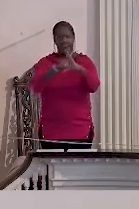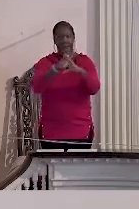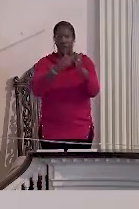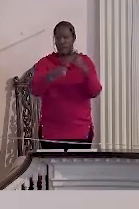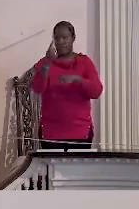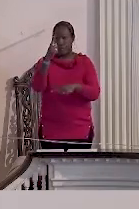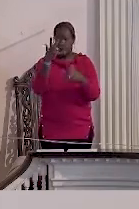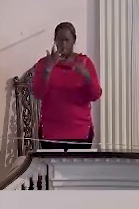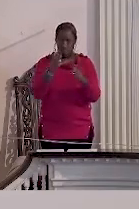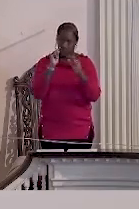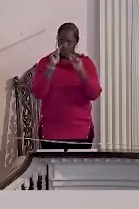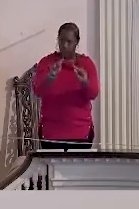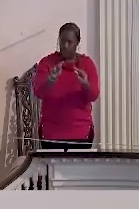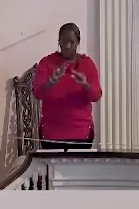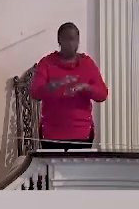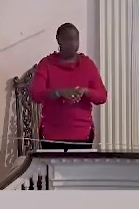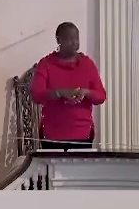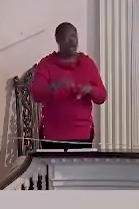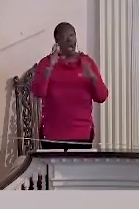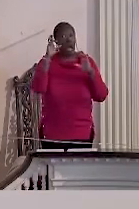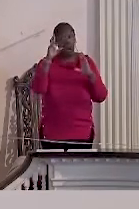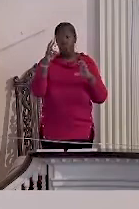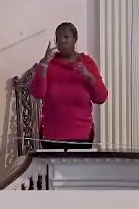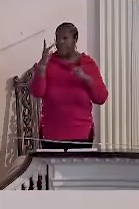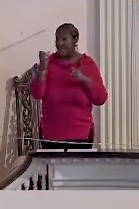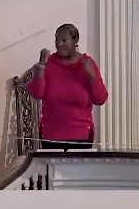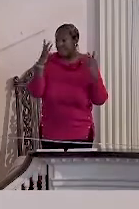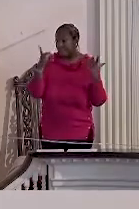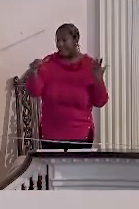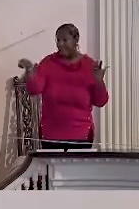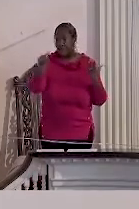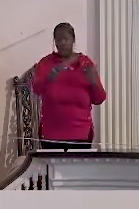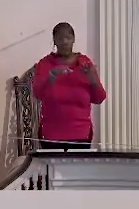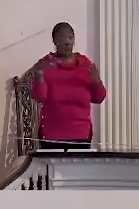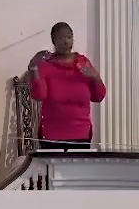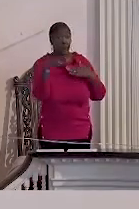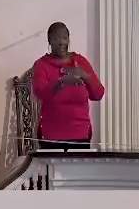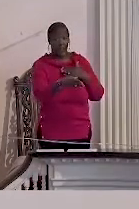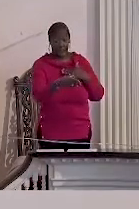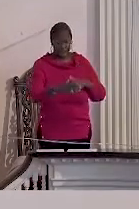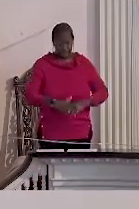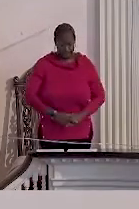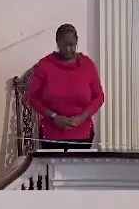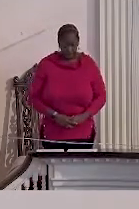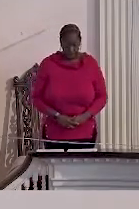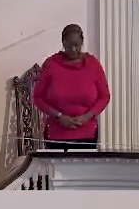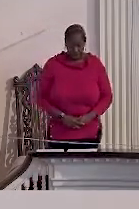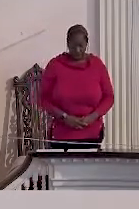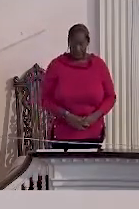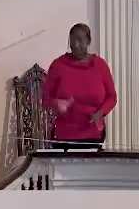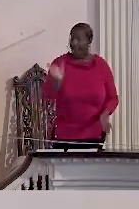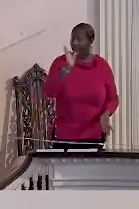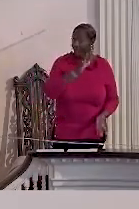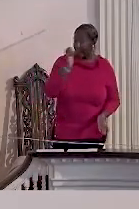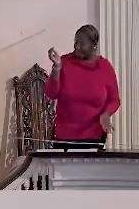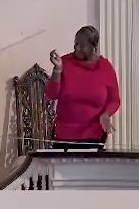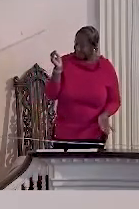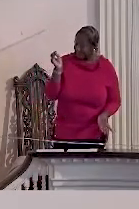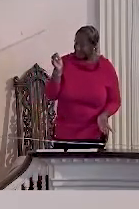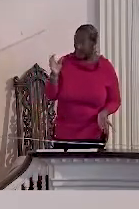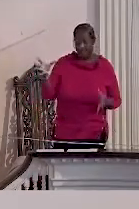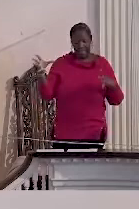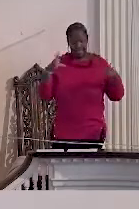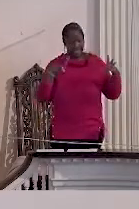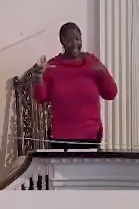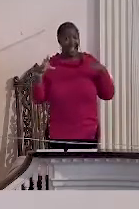who wants to attend. And I hope to see many of you there that evening. And the